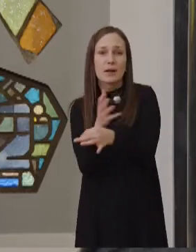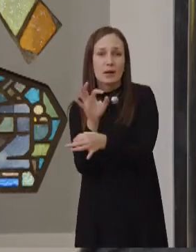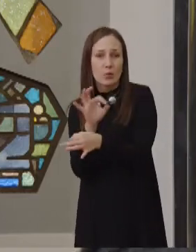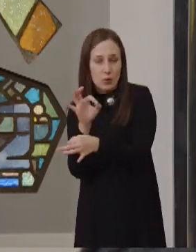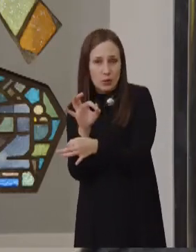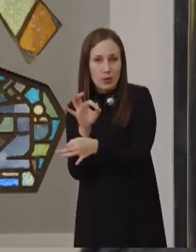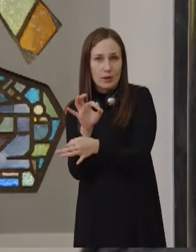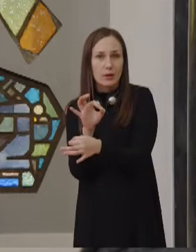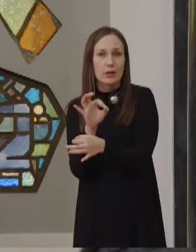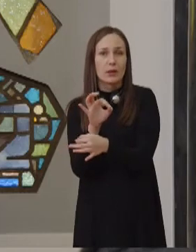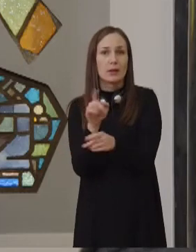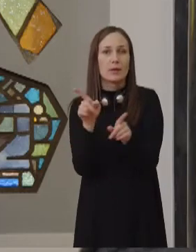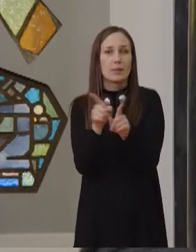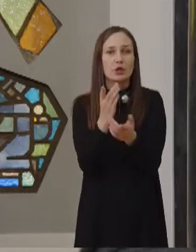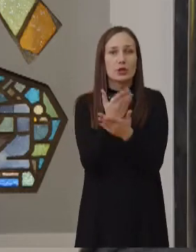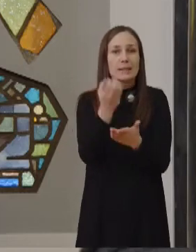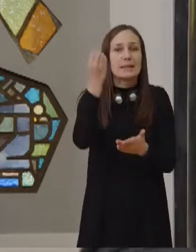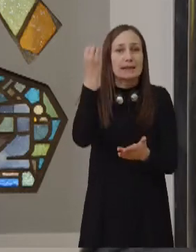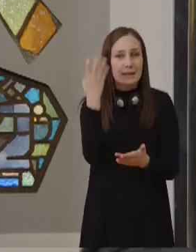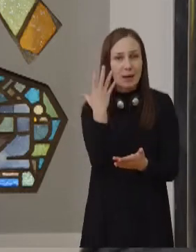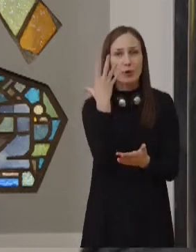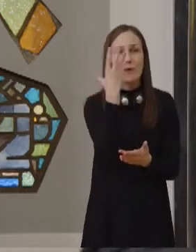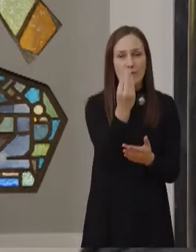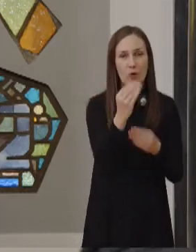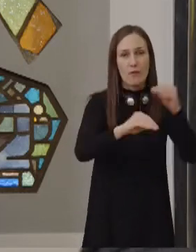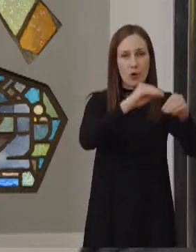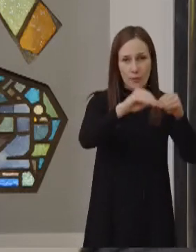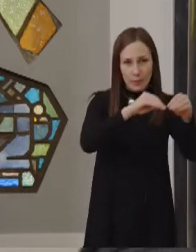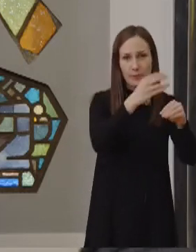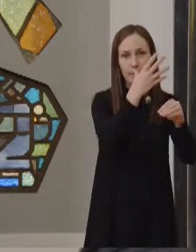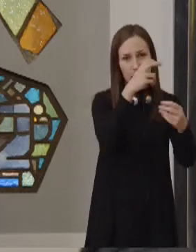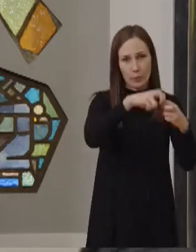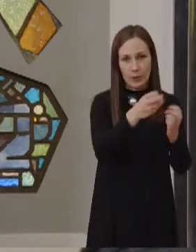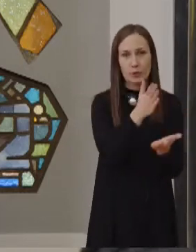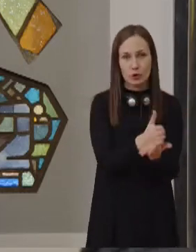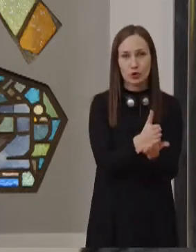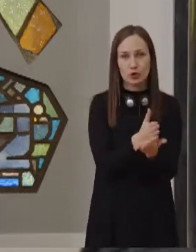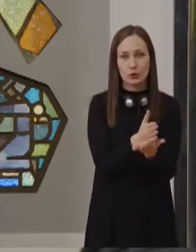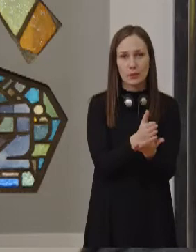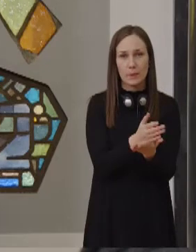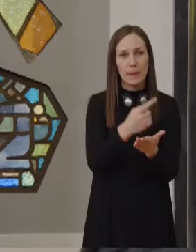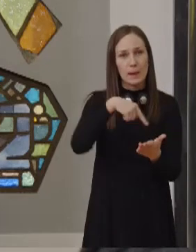But what I say that we have